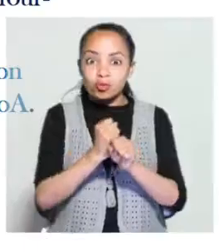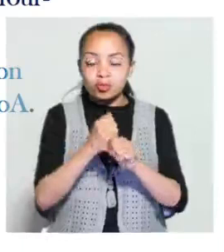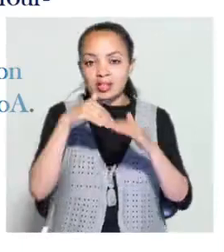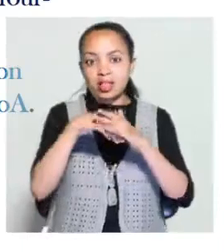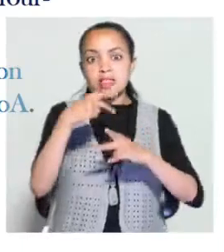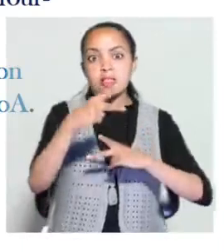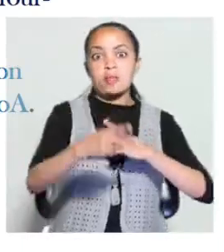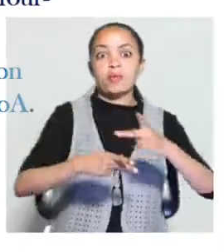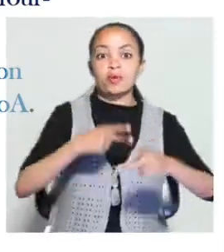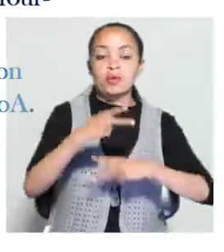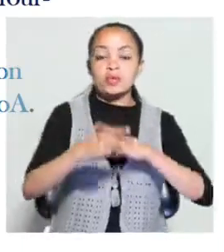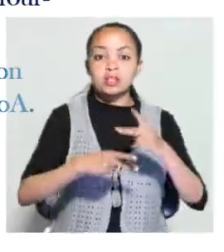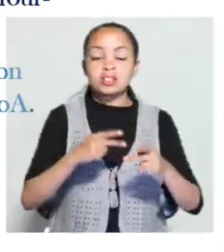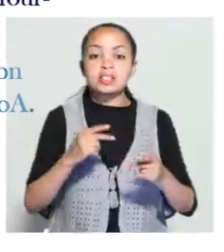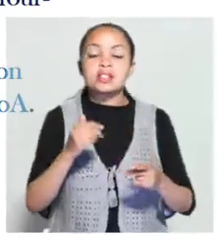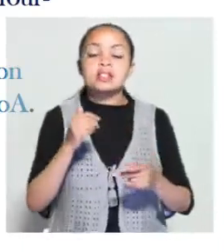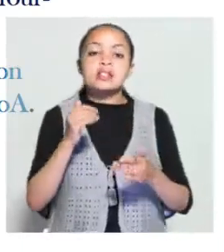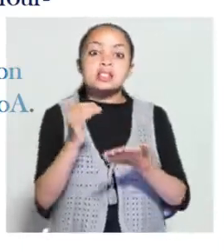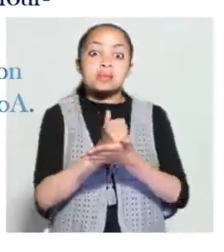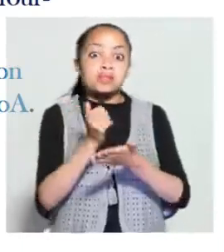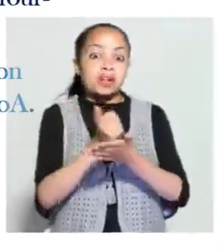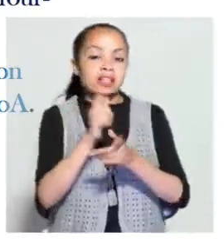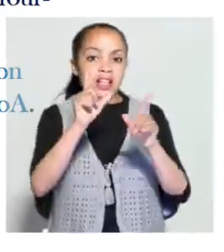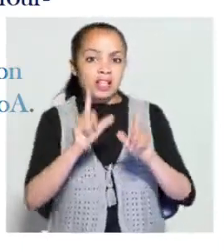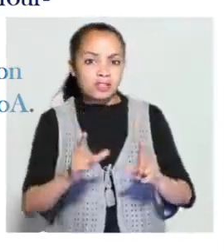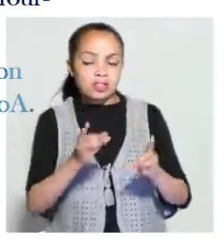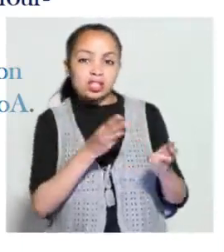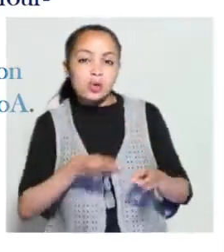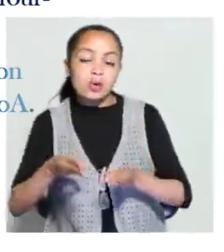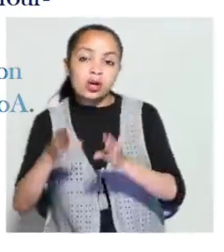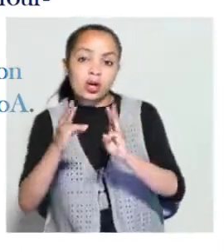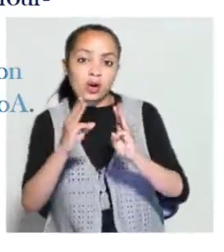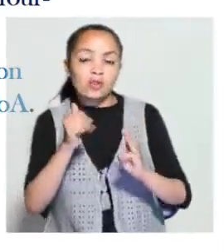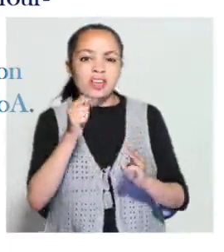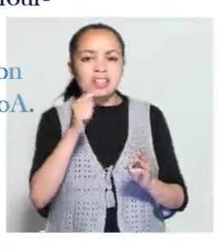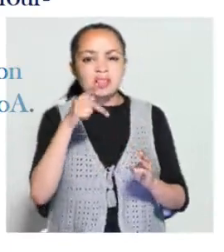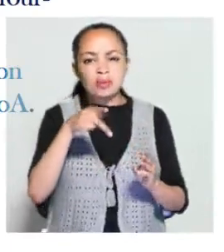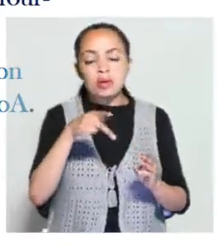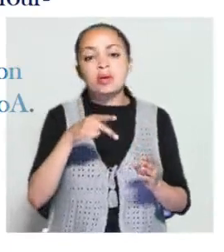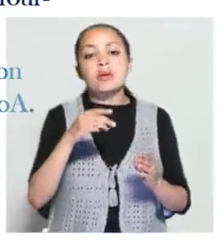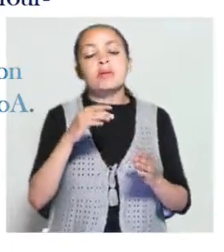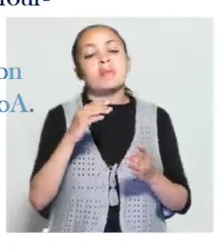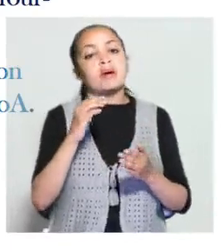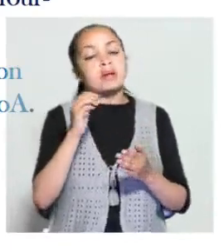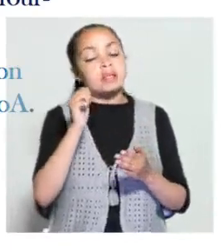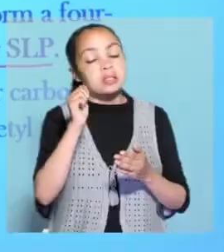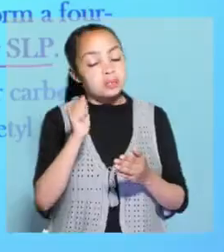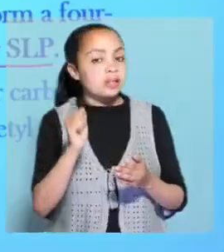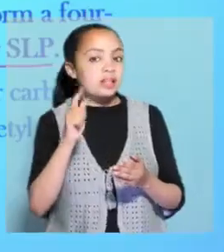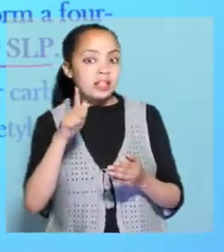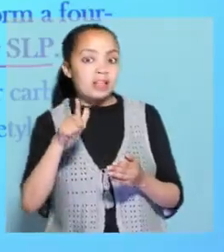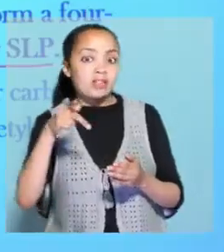level phosphorylation. Now, the way of ATP formation in the process is by substrate level